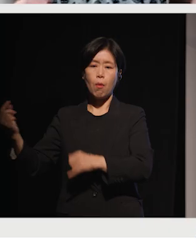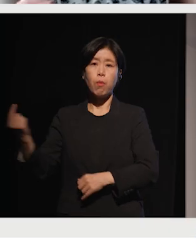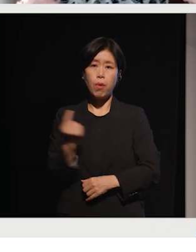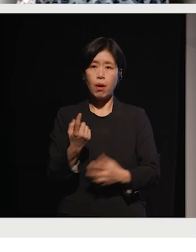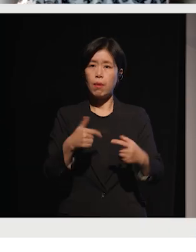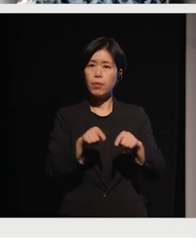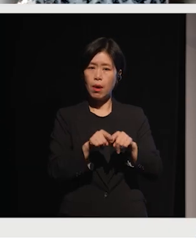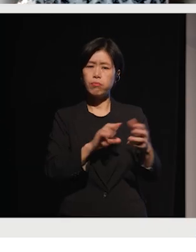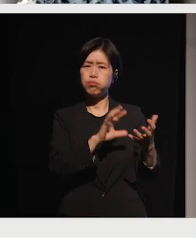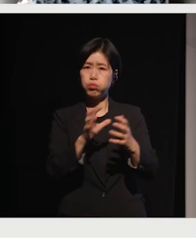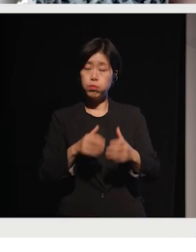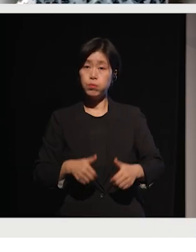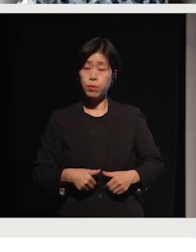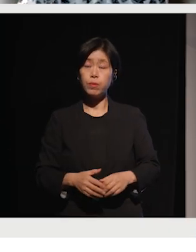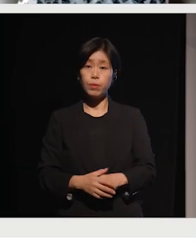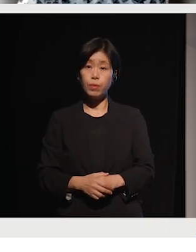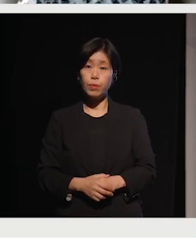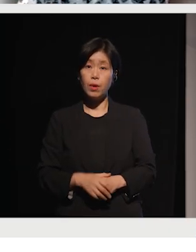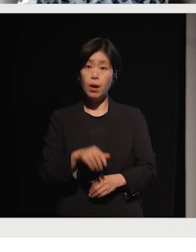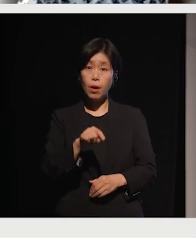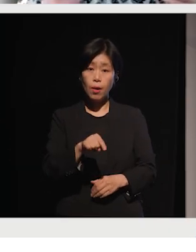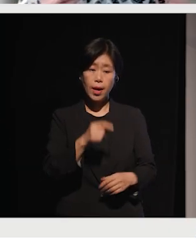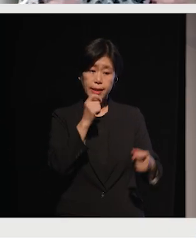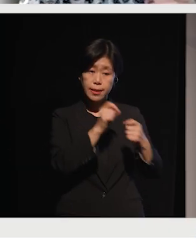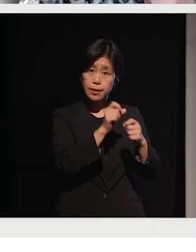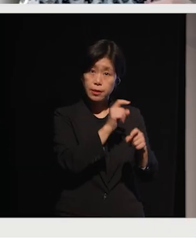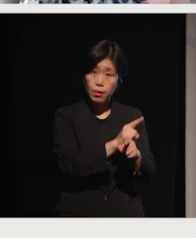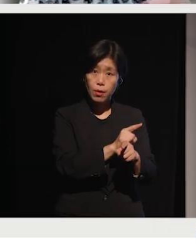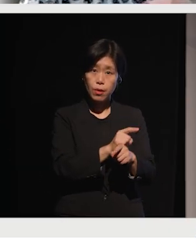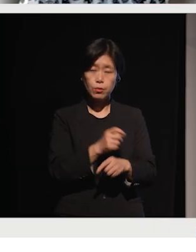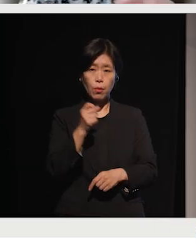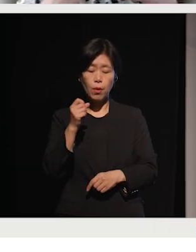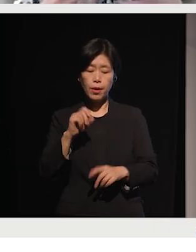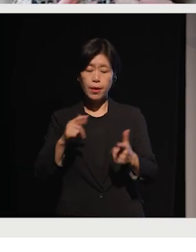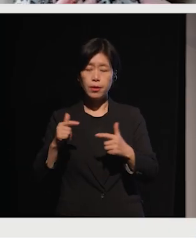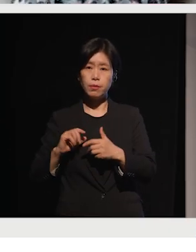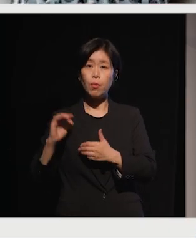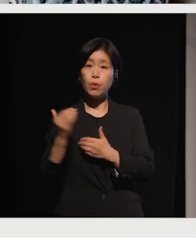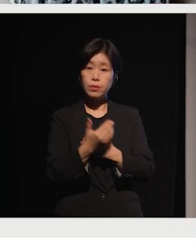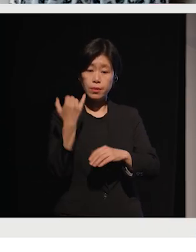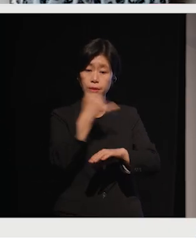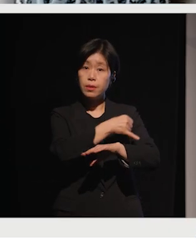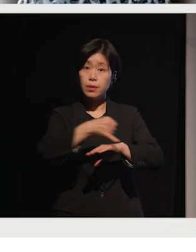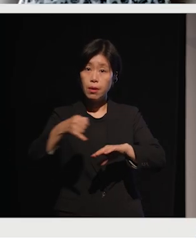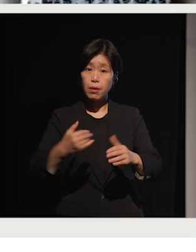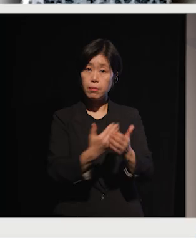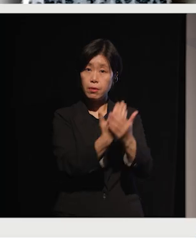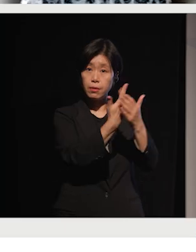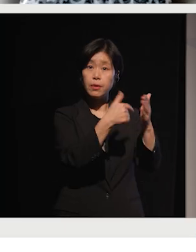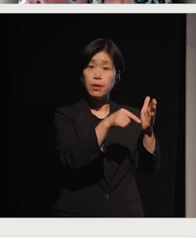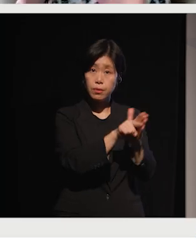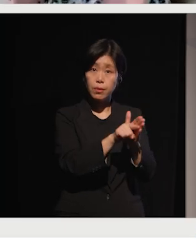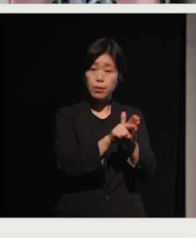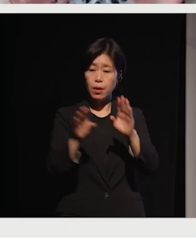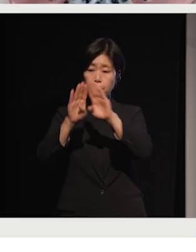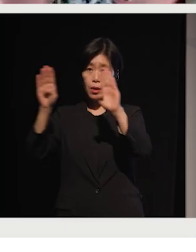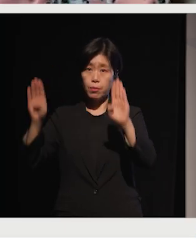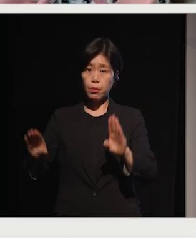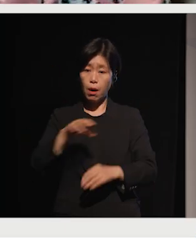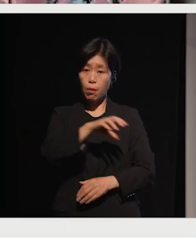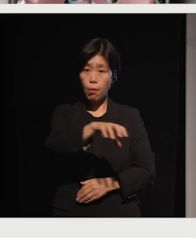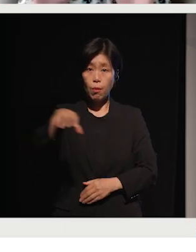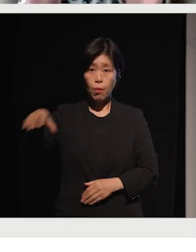order for accessibility and inclusive design to be a priority and for disability to be a priority, we